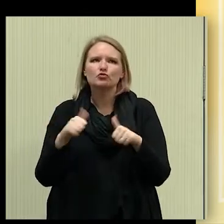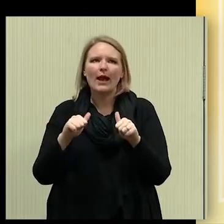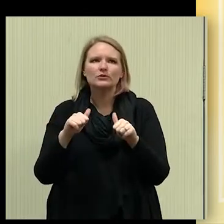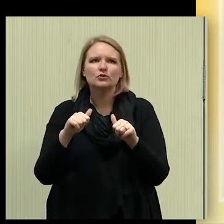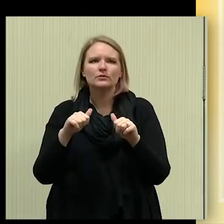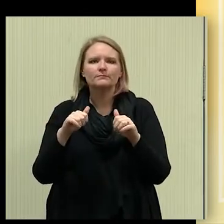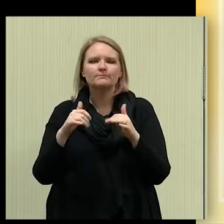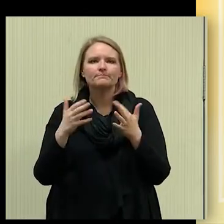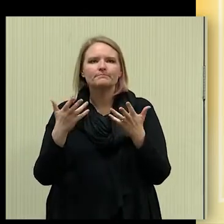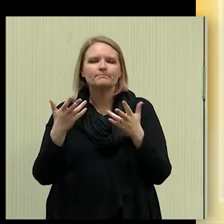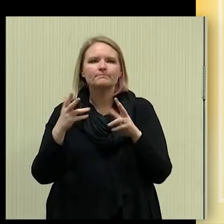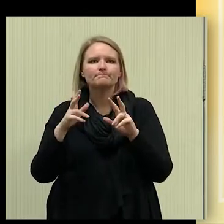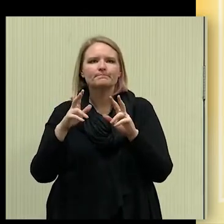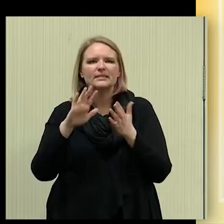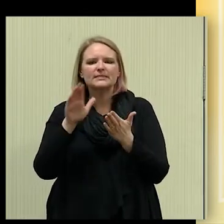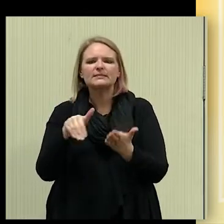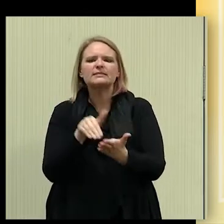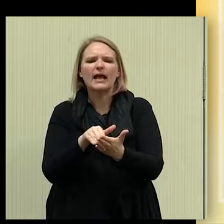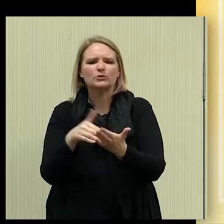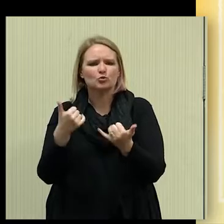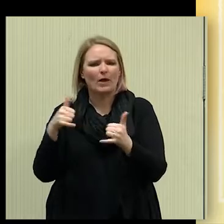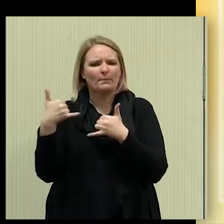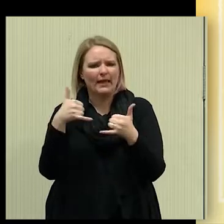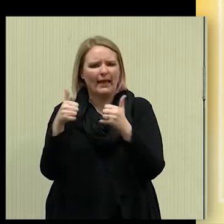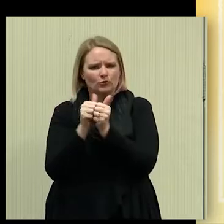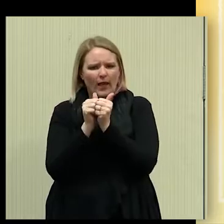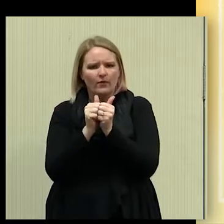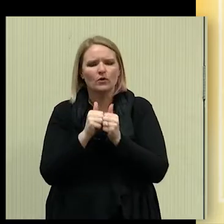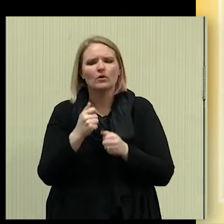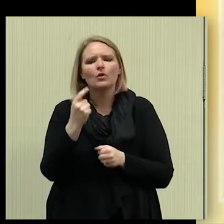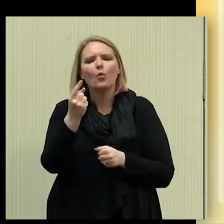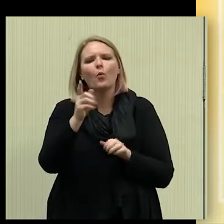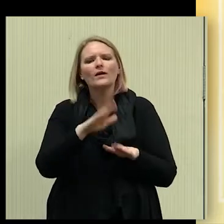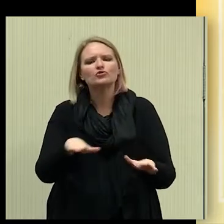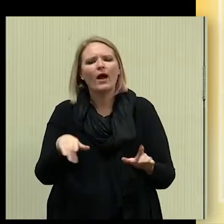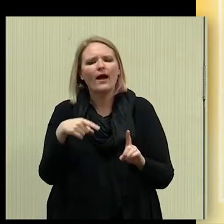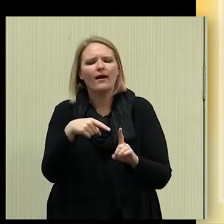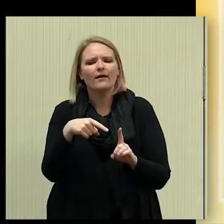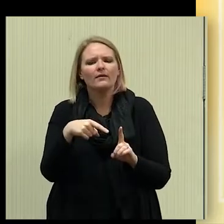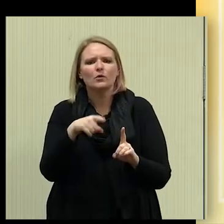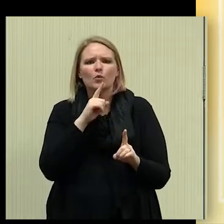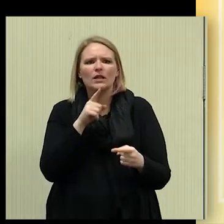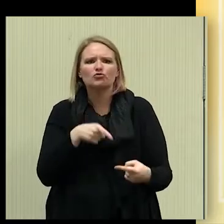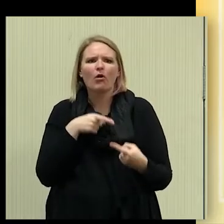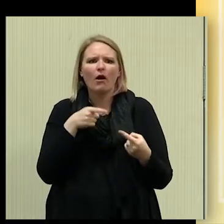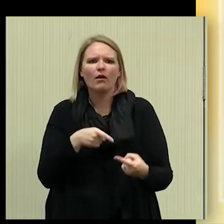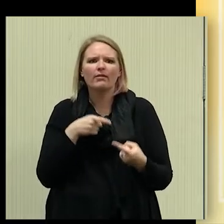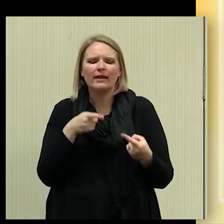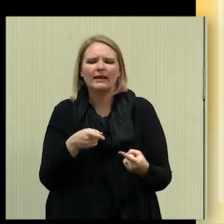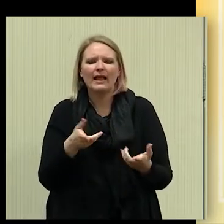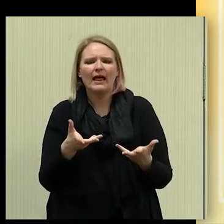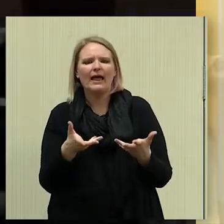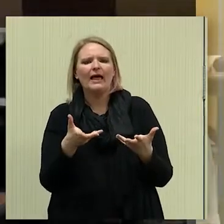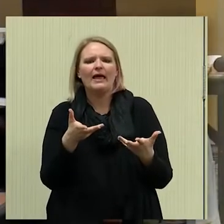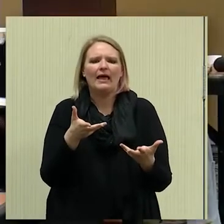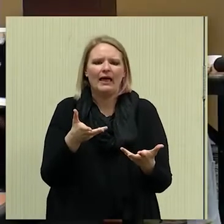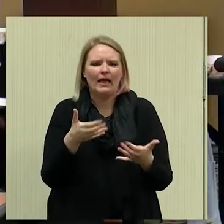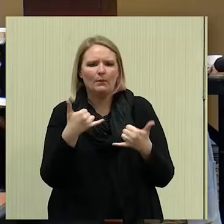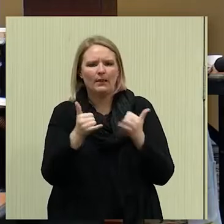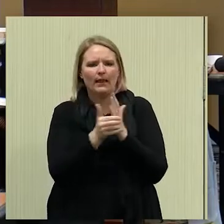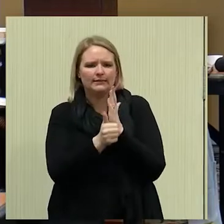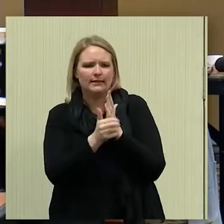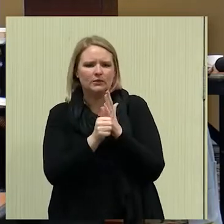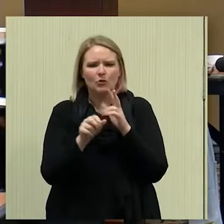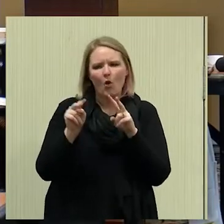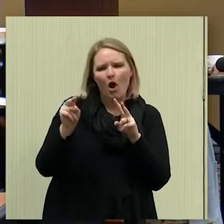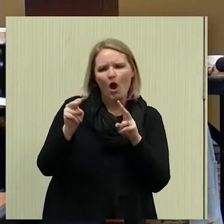circle time, or in a center. One of the children is struggling with play skills. So watch and try to